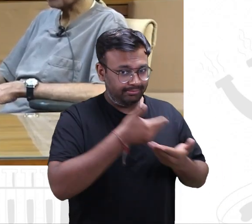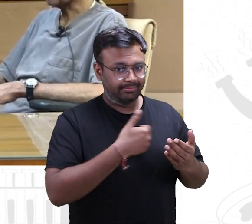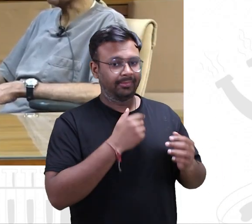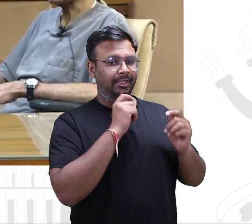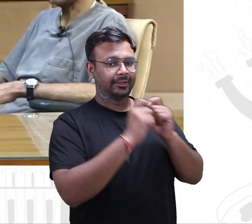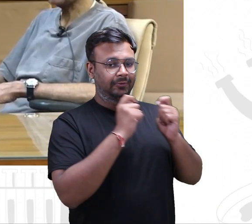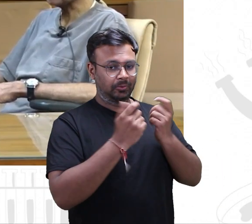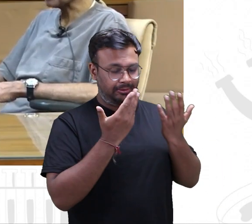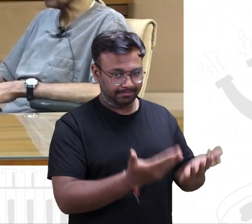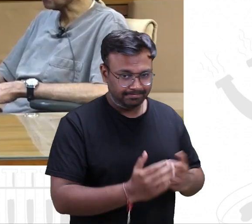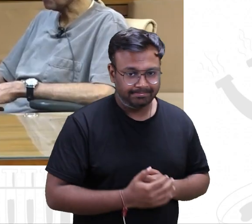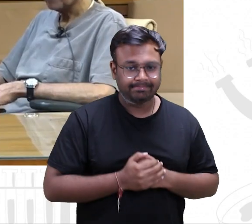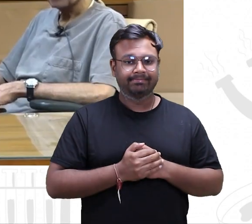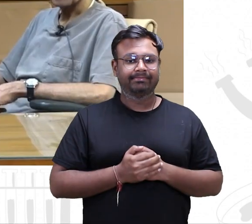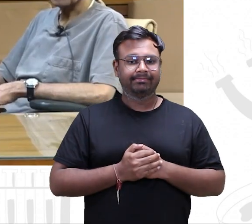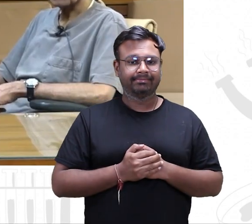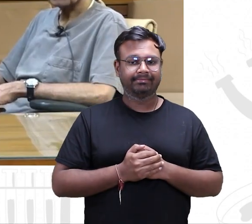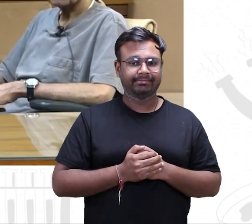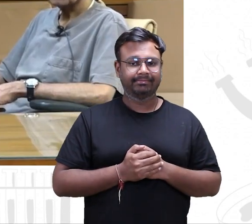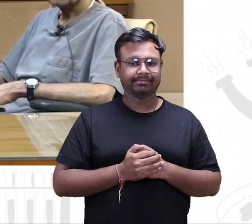for having me do this interview.